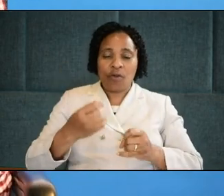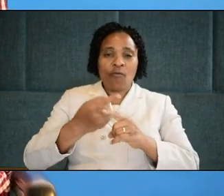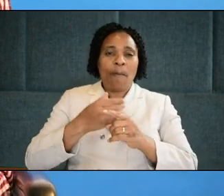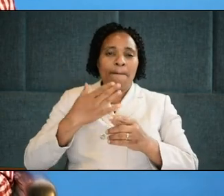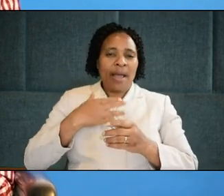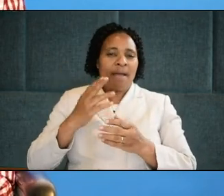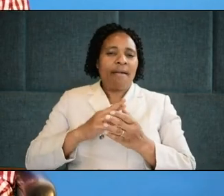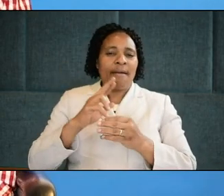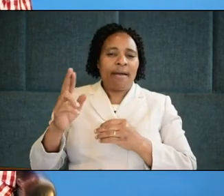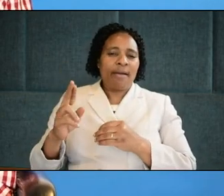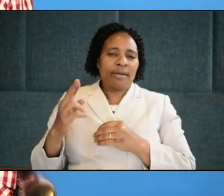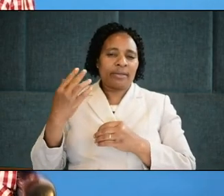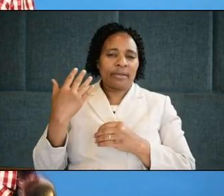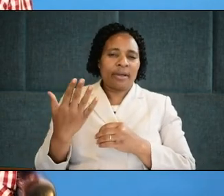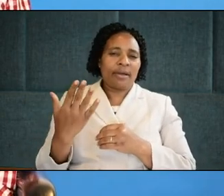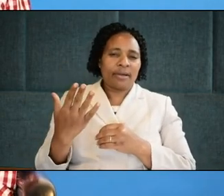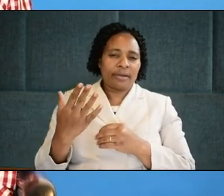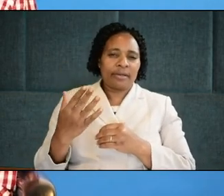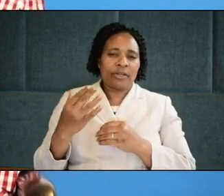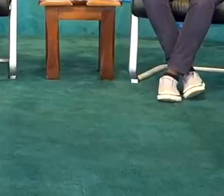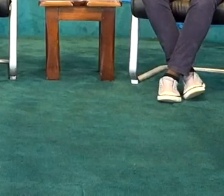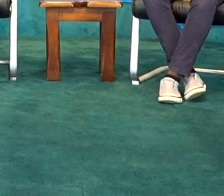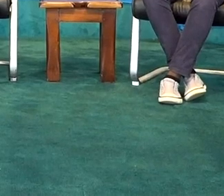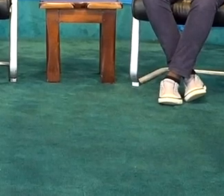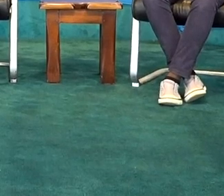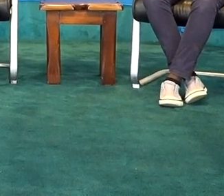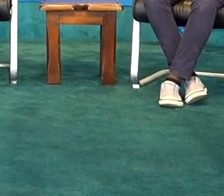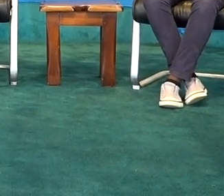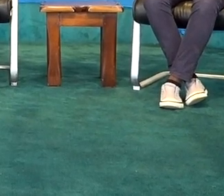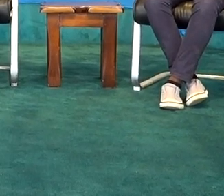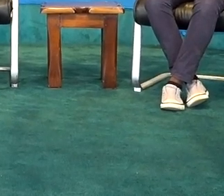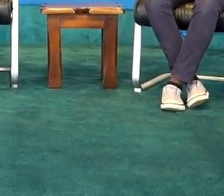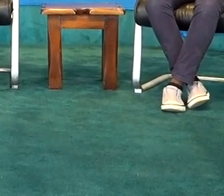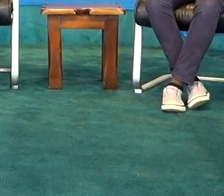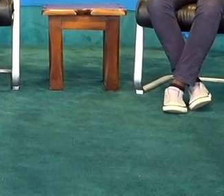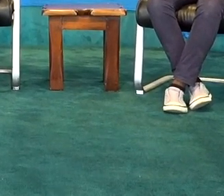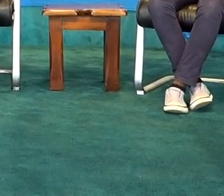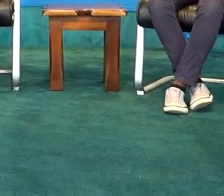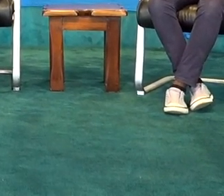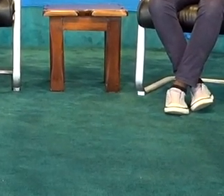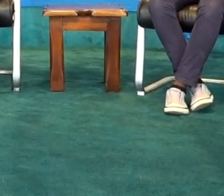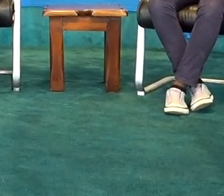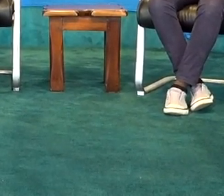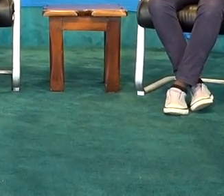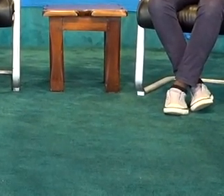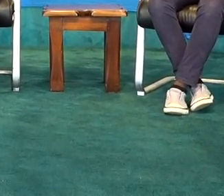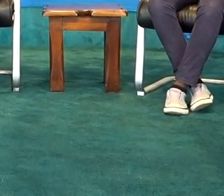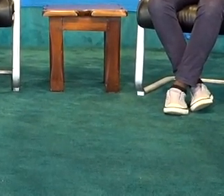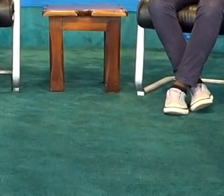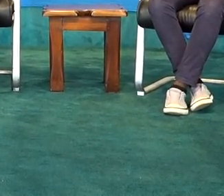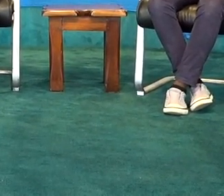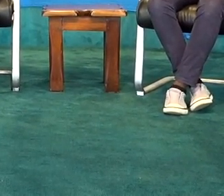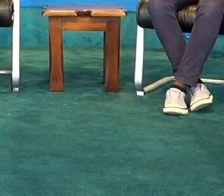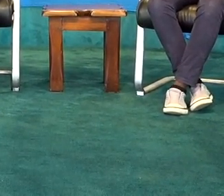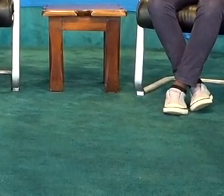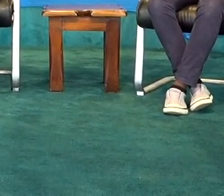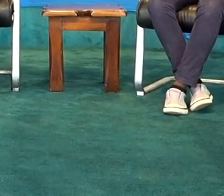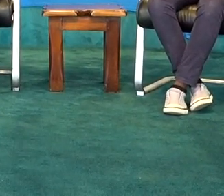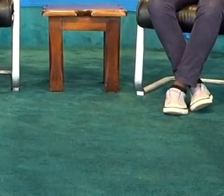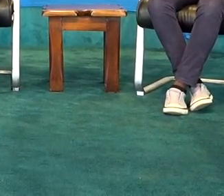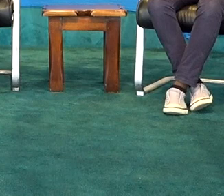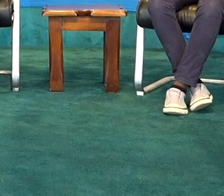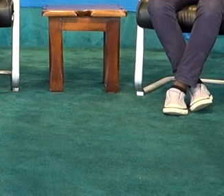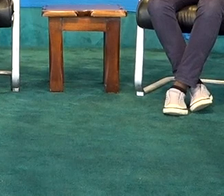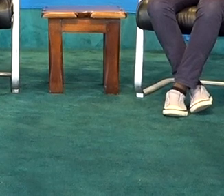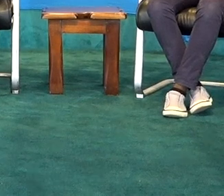my right-hand side. So please introduce yourself. My name is Mikhali Flex. Hello, everyone. My name is